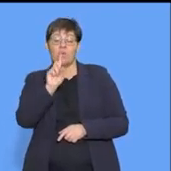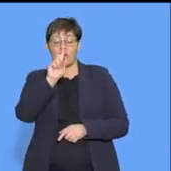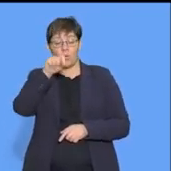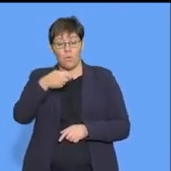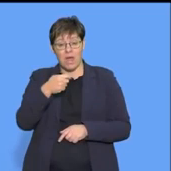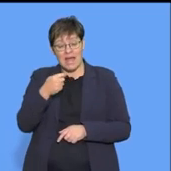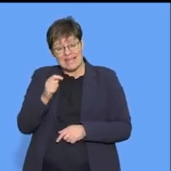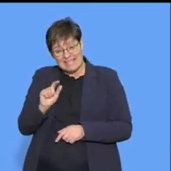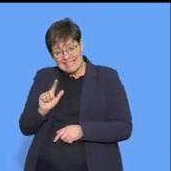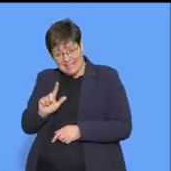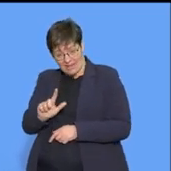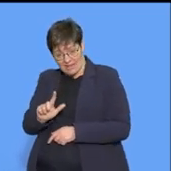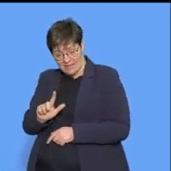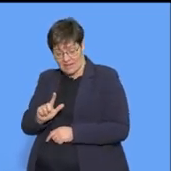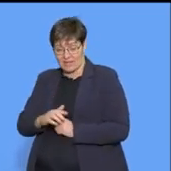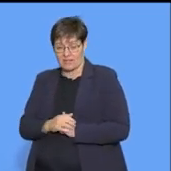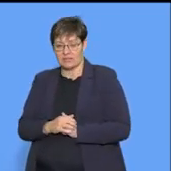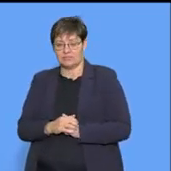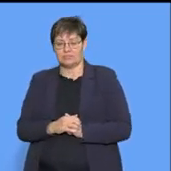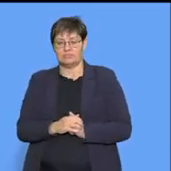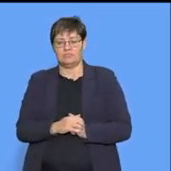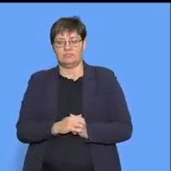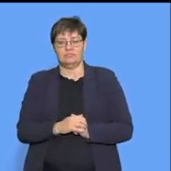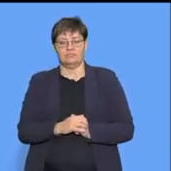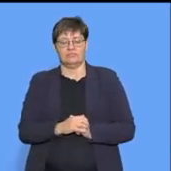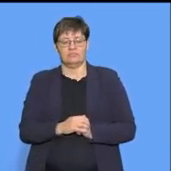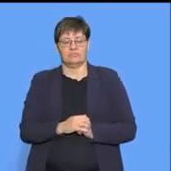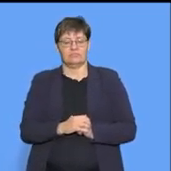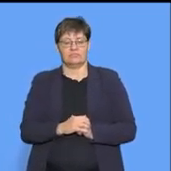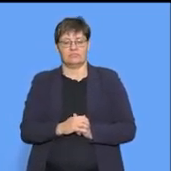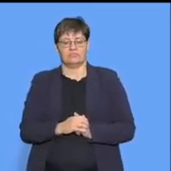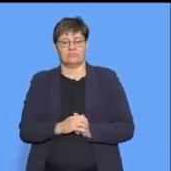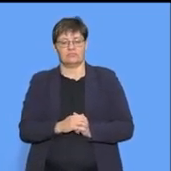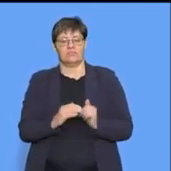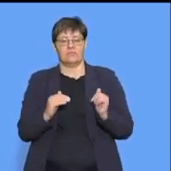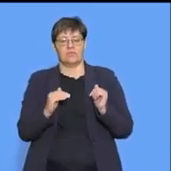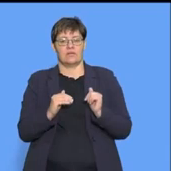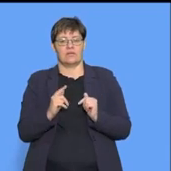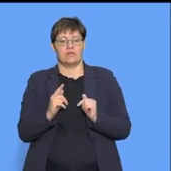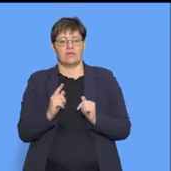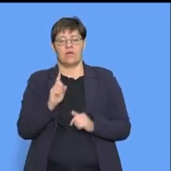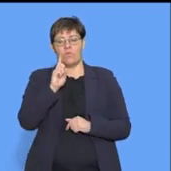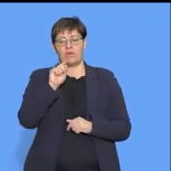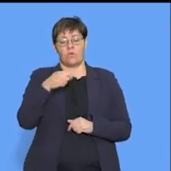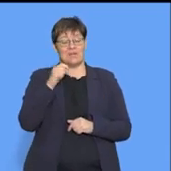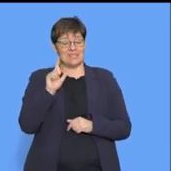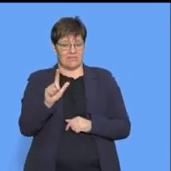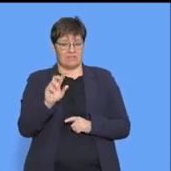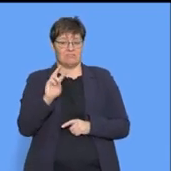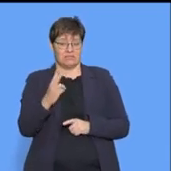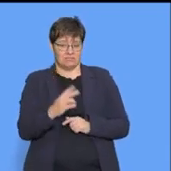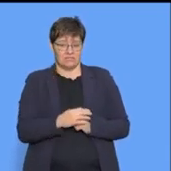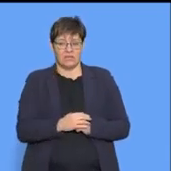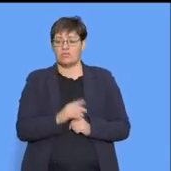1,7320. Remember, we've asked it to find BD correct to one decimal place. So one decimal place means 1,73